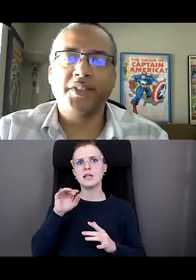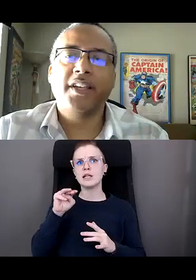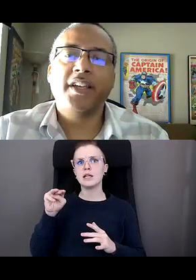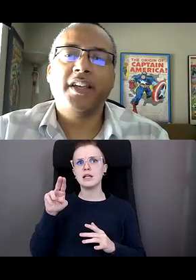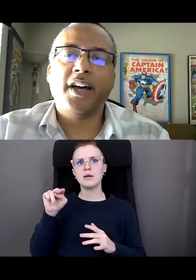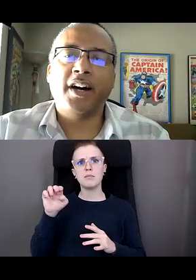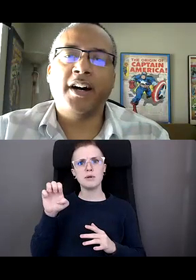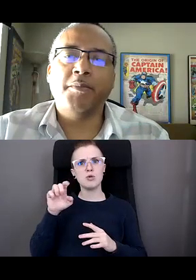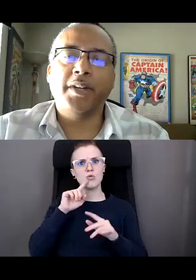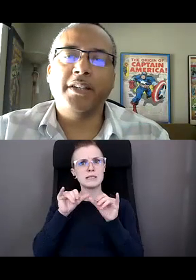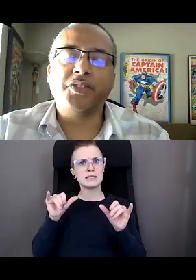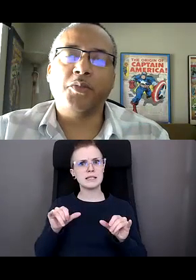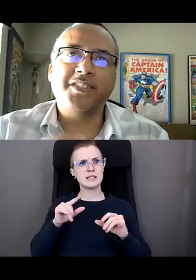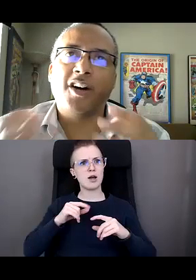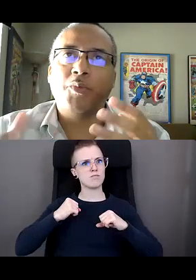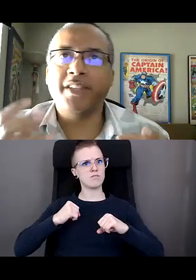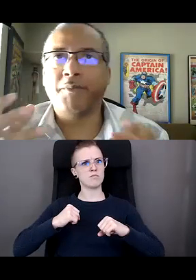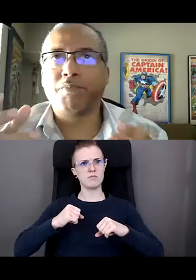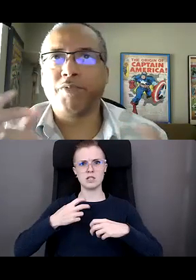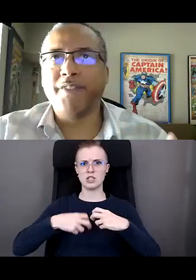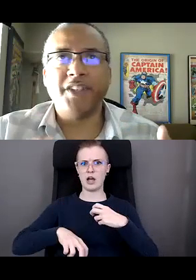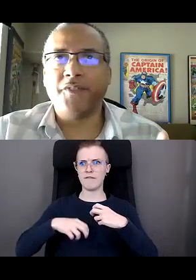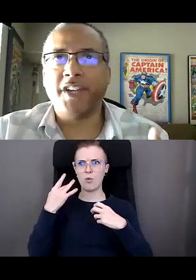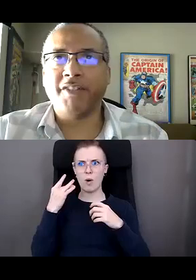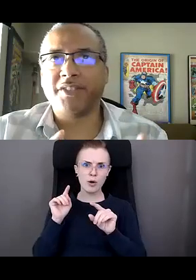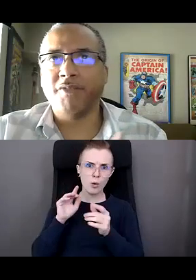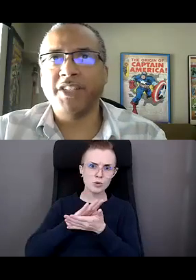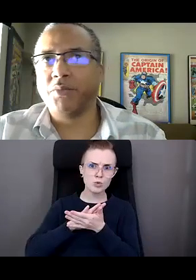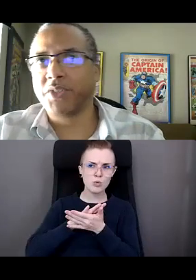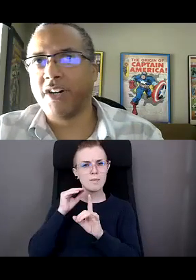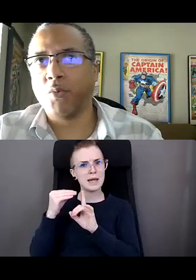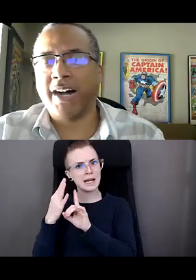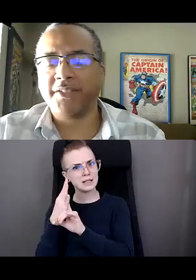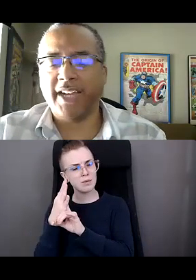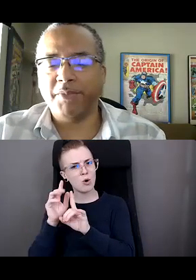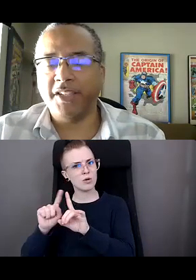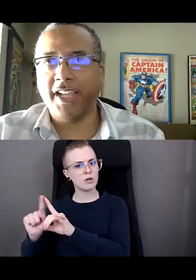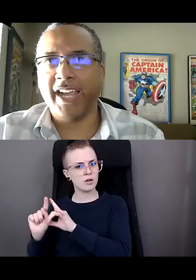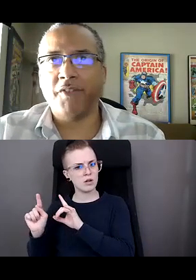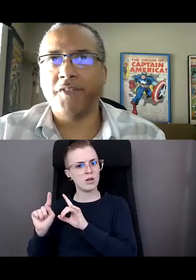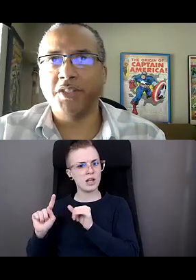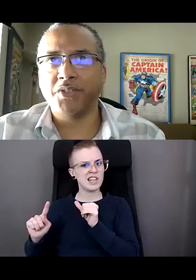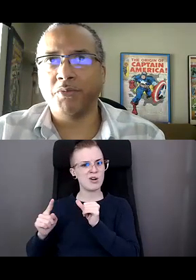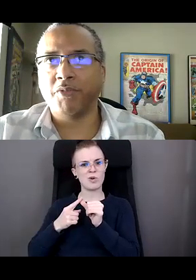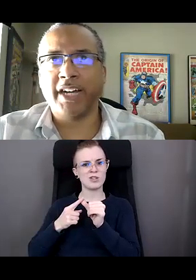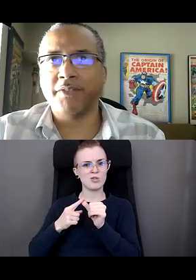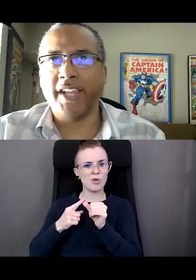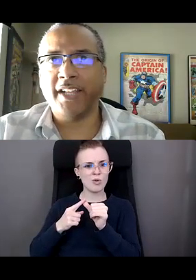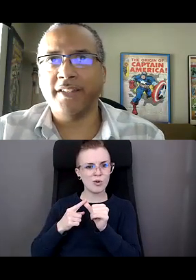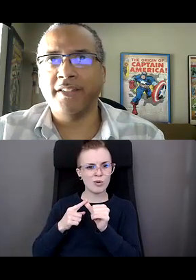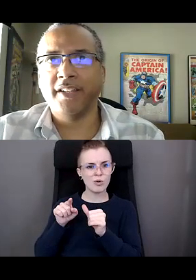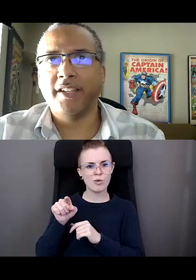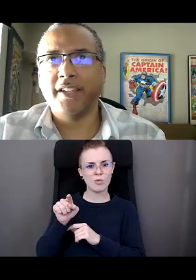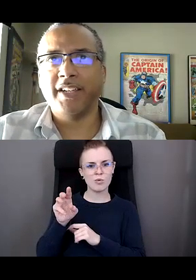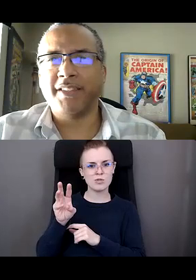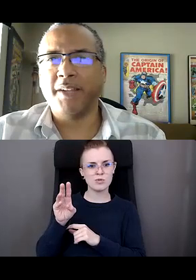things. So we saw when the previous variants, the original was called wild type, then you had alpha, which was the one out of